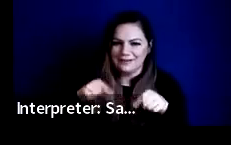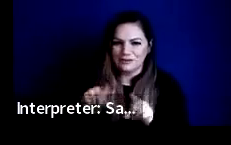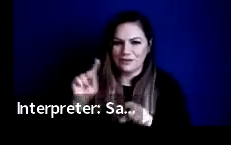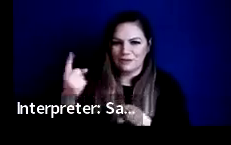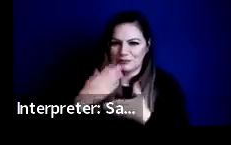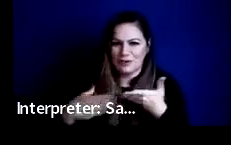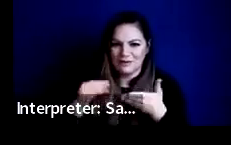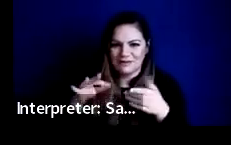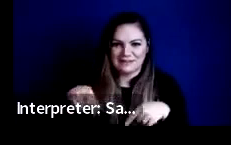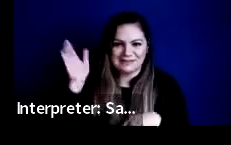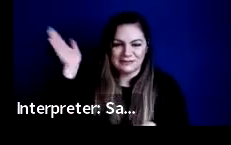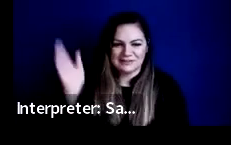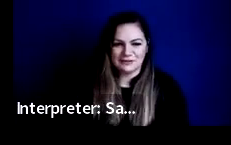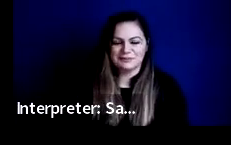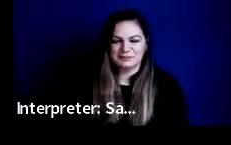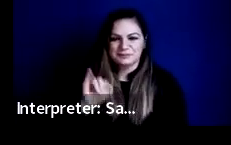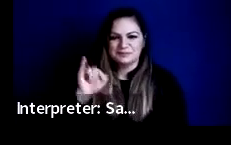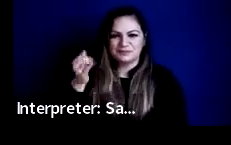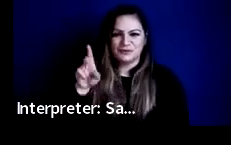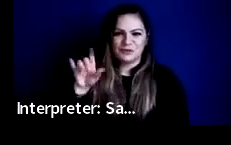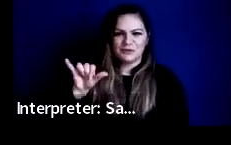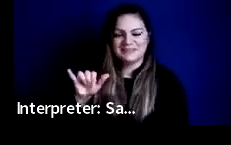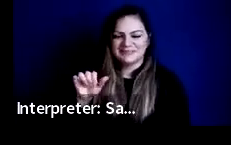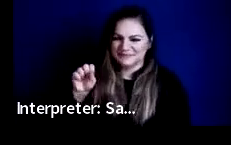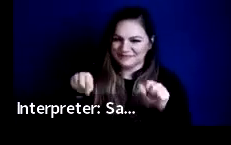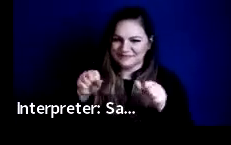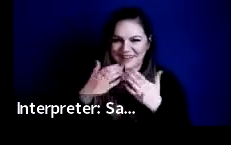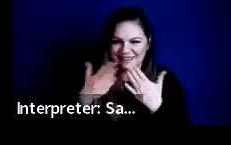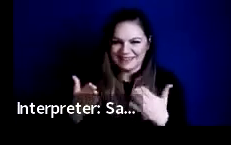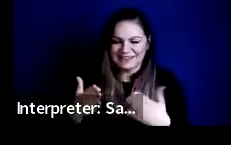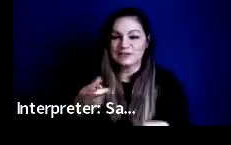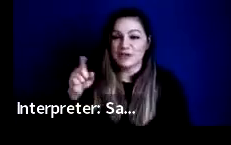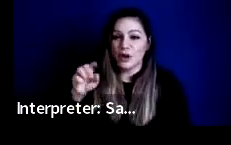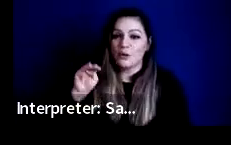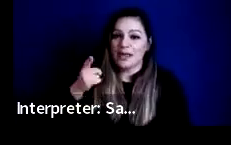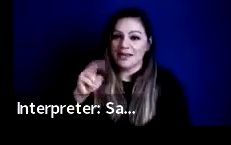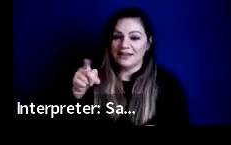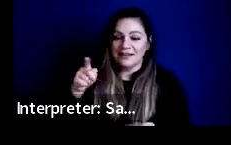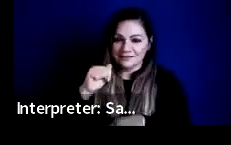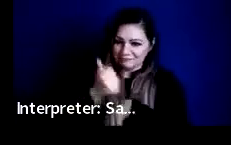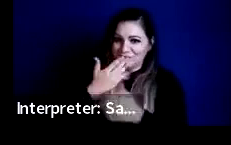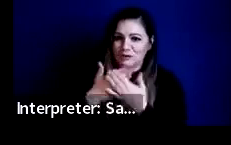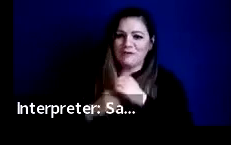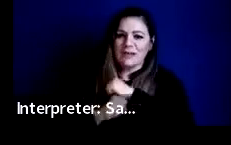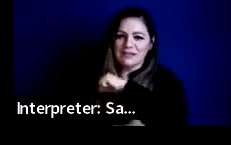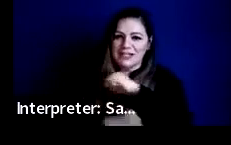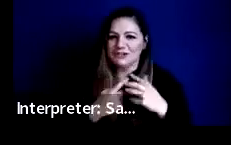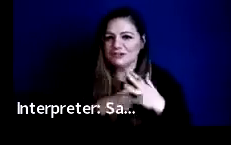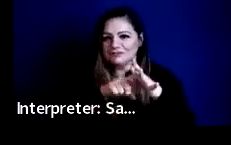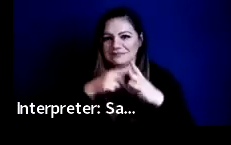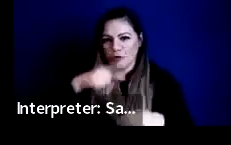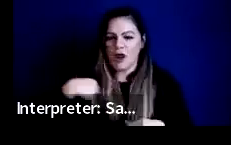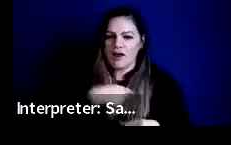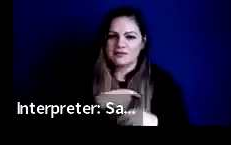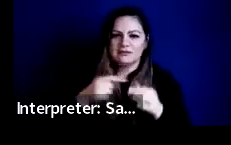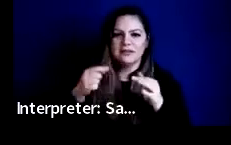all. So Megan has kind of laid the foundation for us with defining social determinants of health